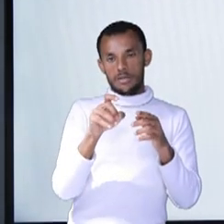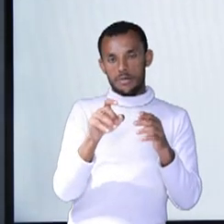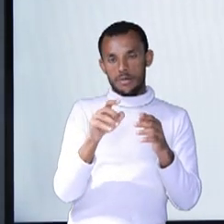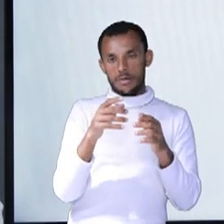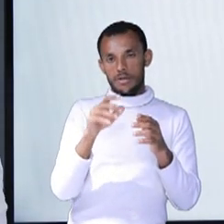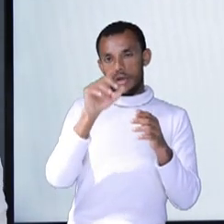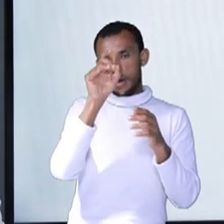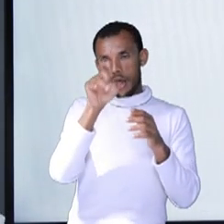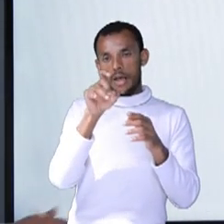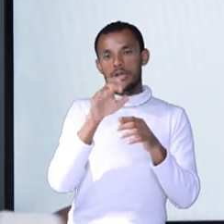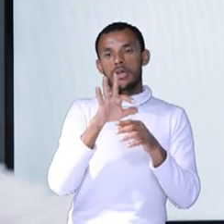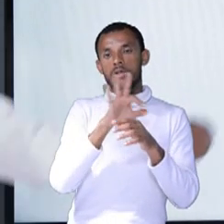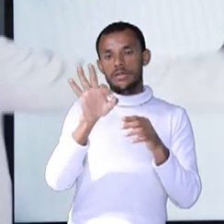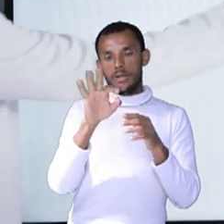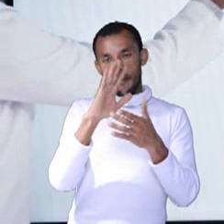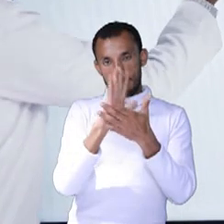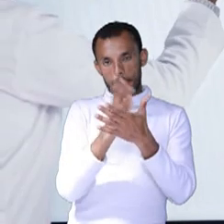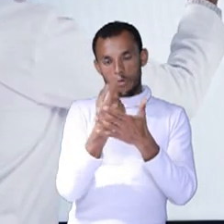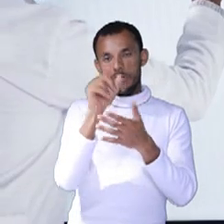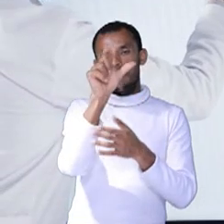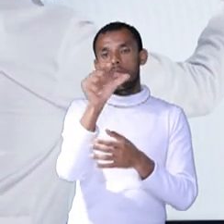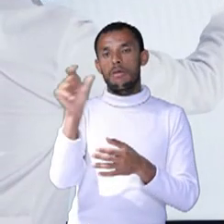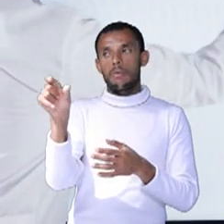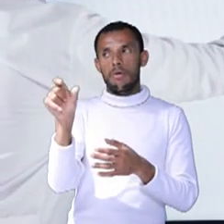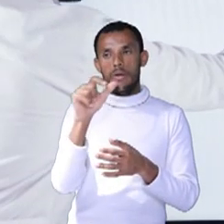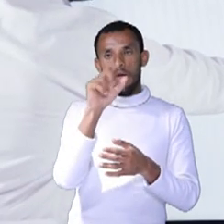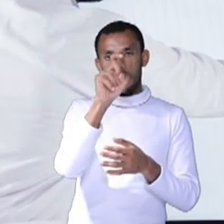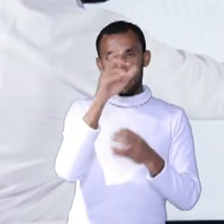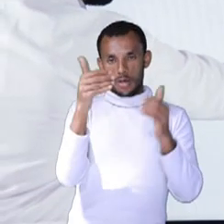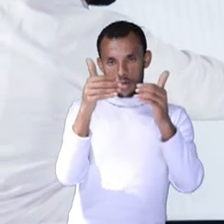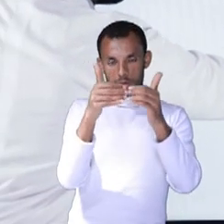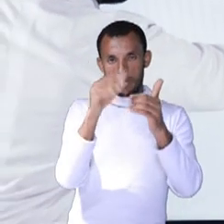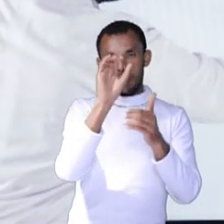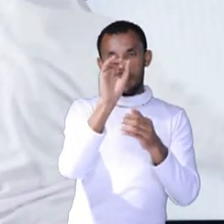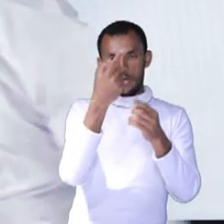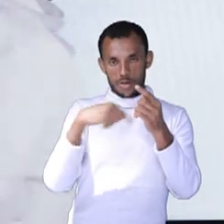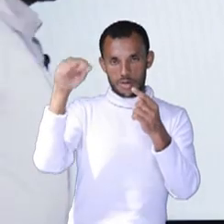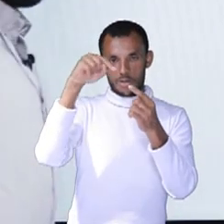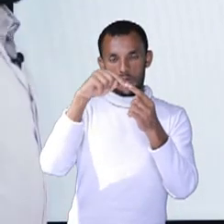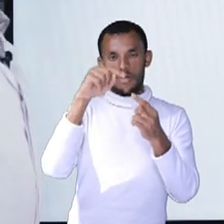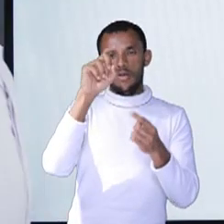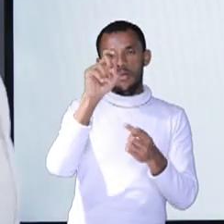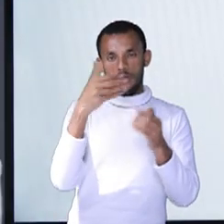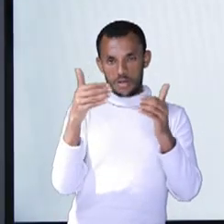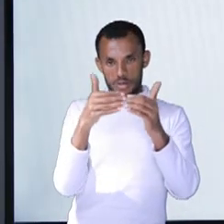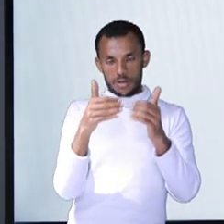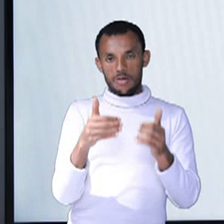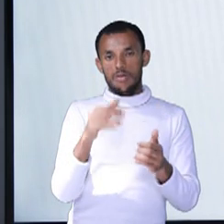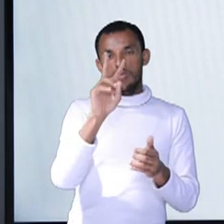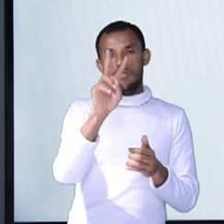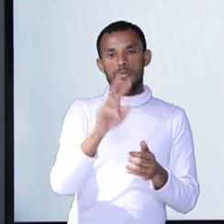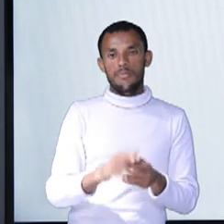and x-axis between the interval x is equal to 0 to x is equal to